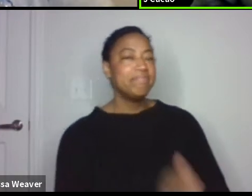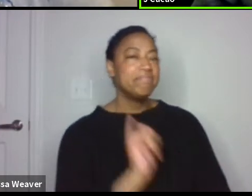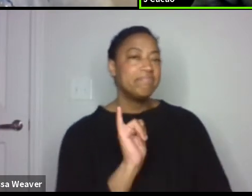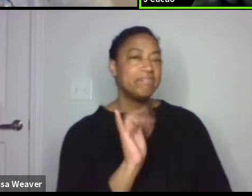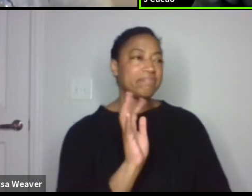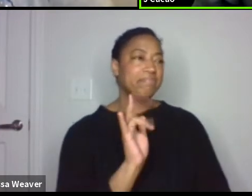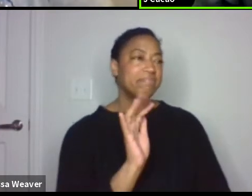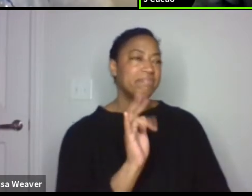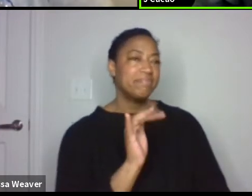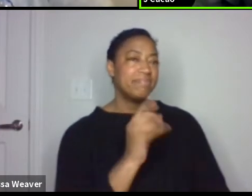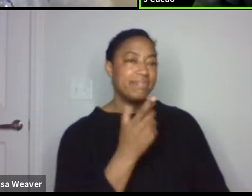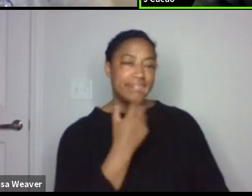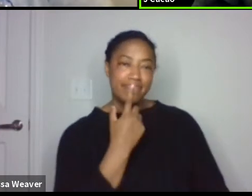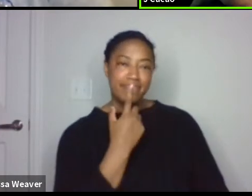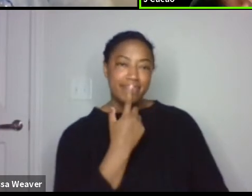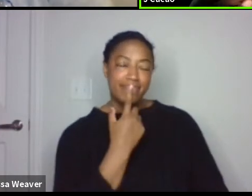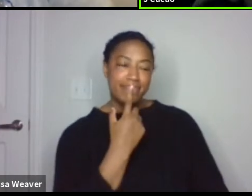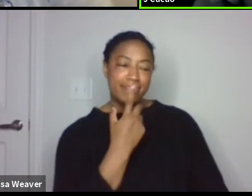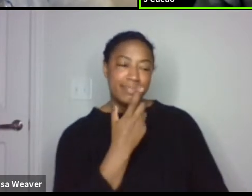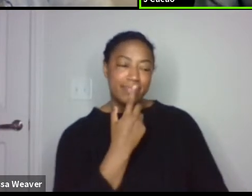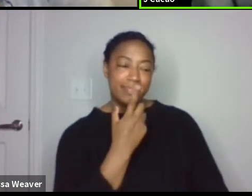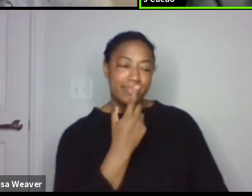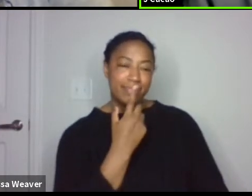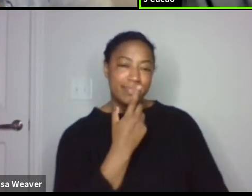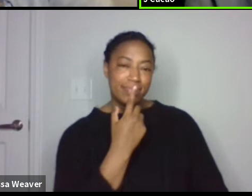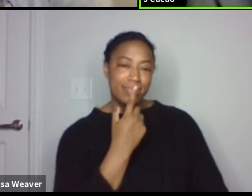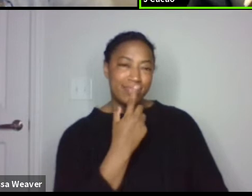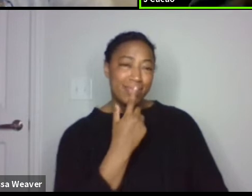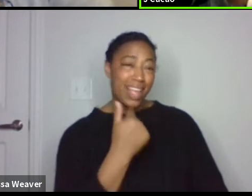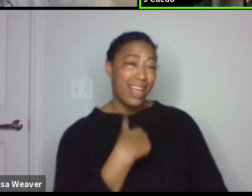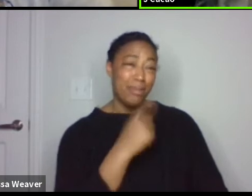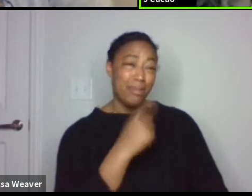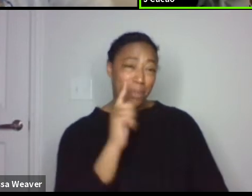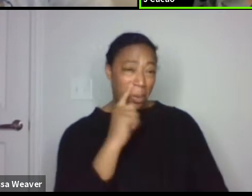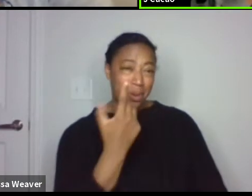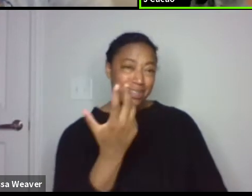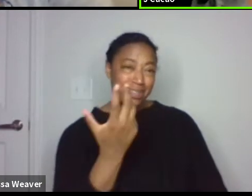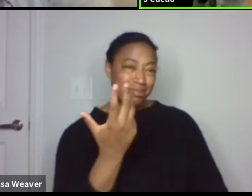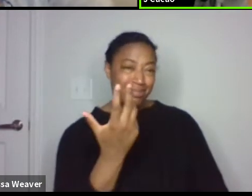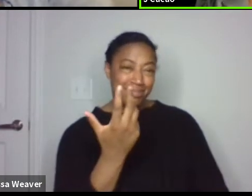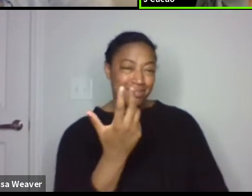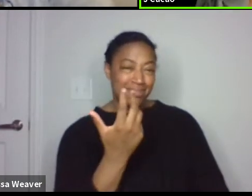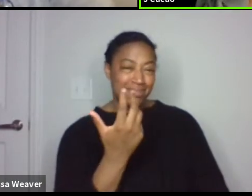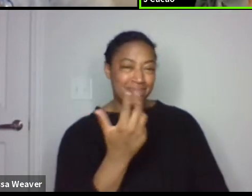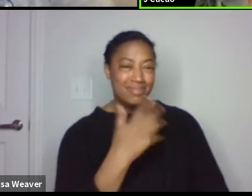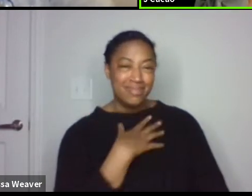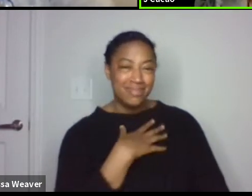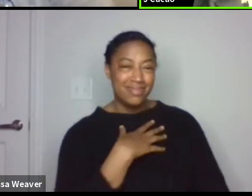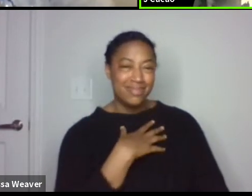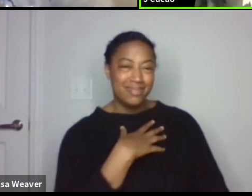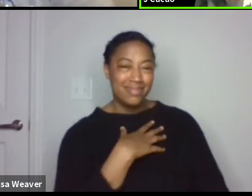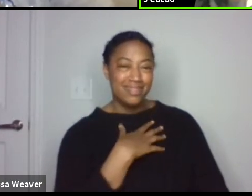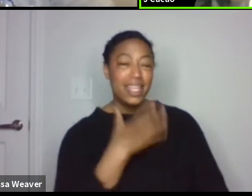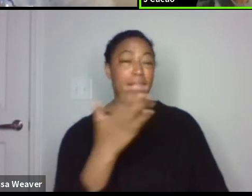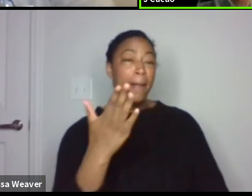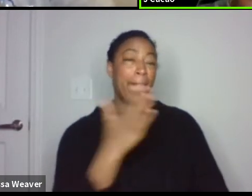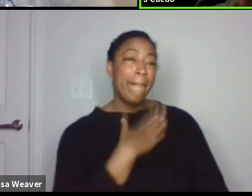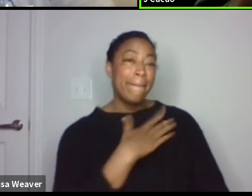Outside of music, I mean, I'm pretty boring, man. But I mean, my